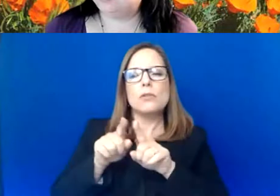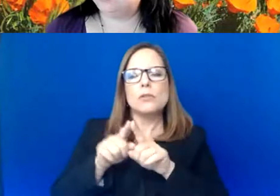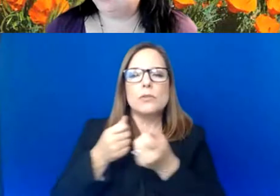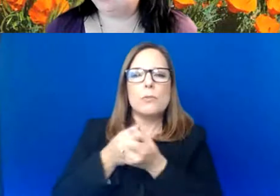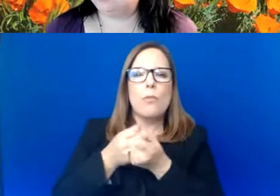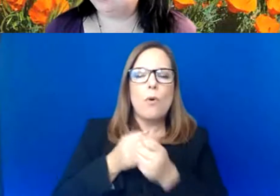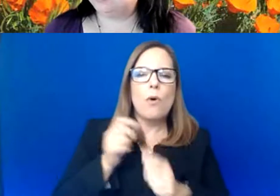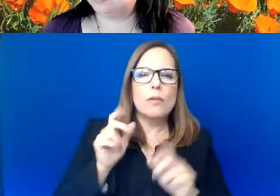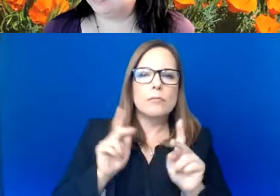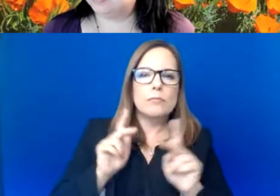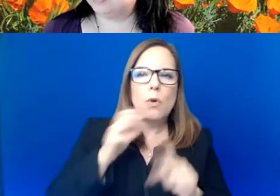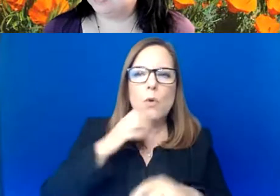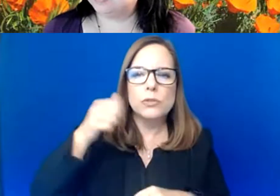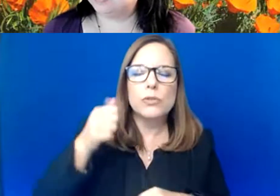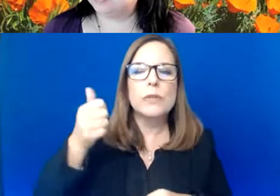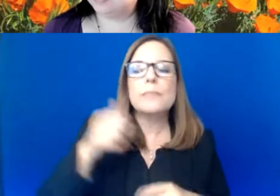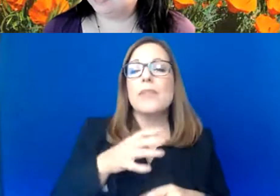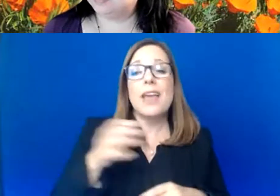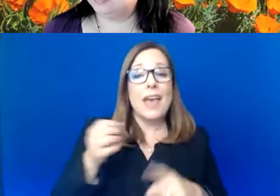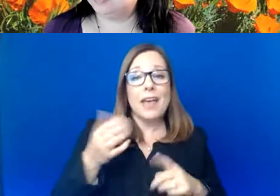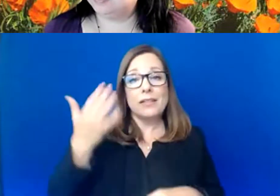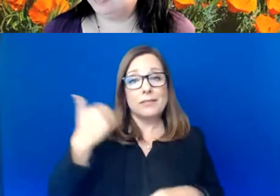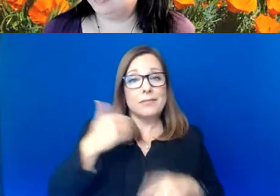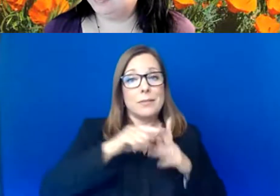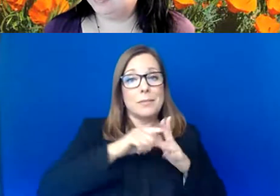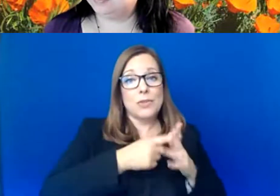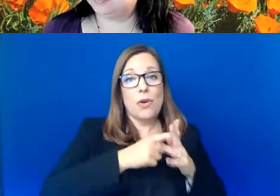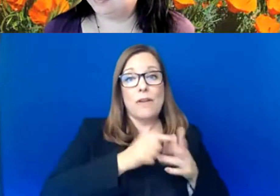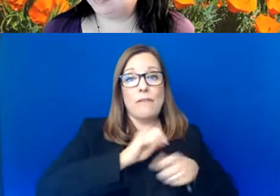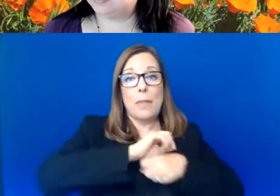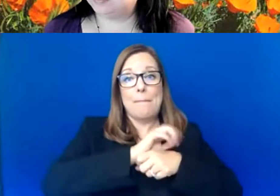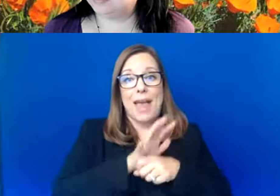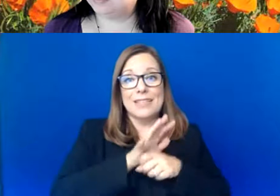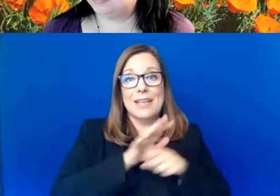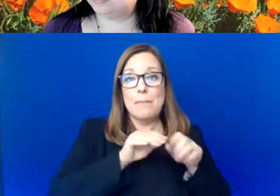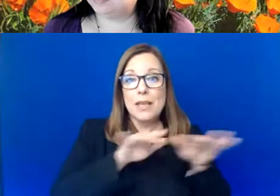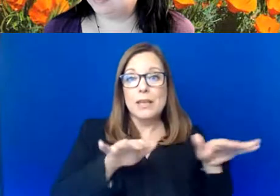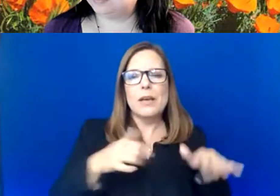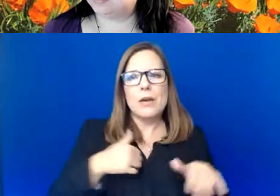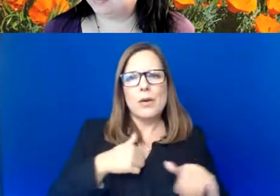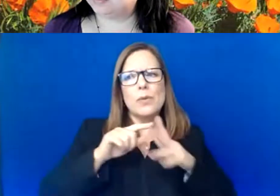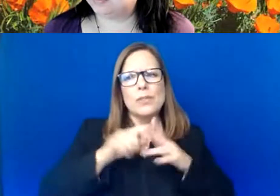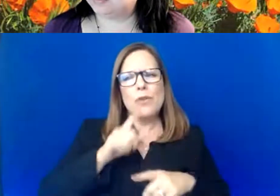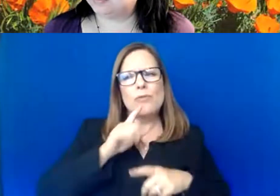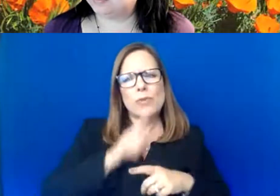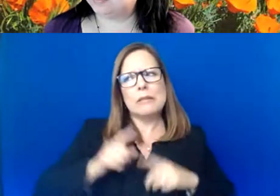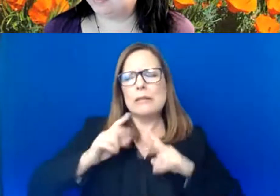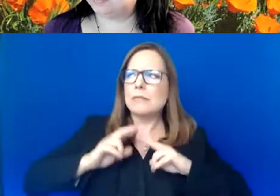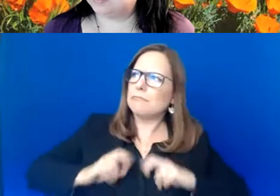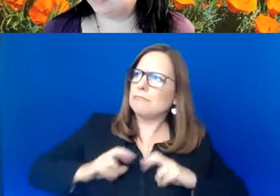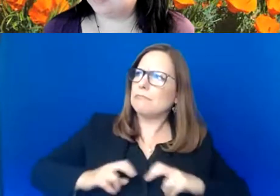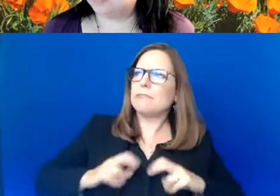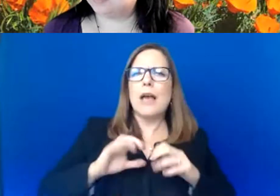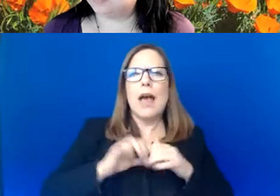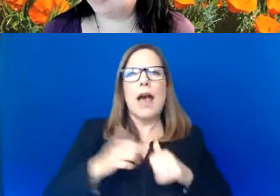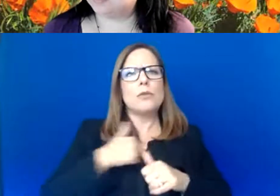of the pandemic, we began to really do a lot of soul searching around how we built nursing